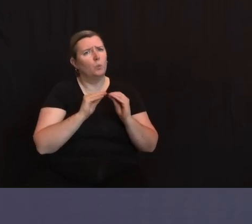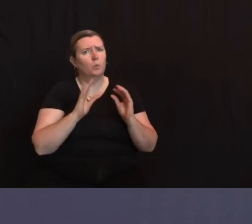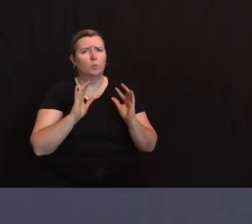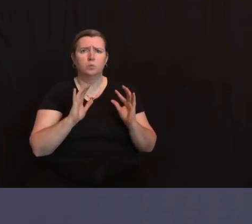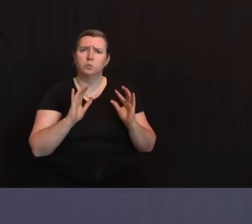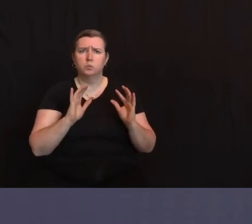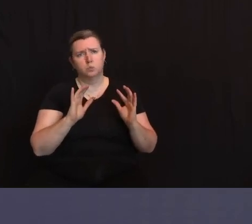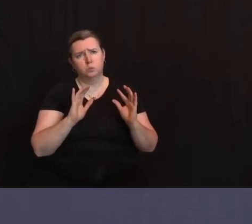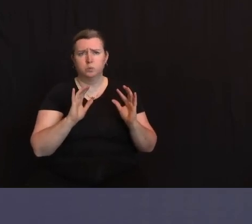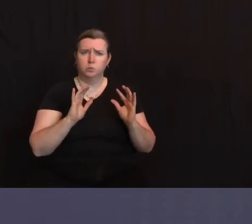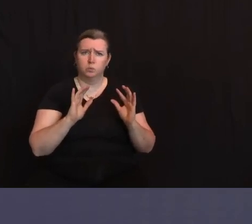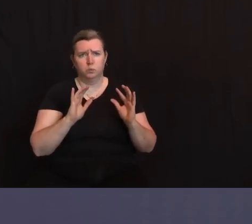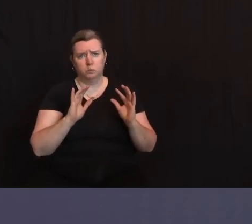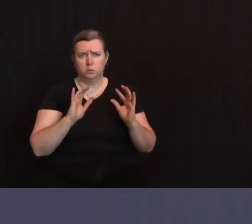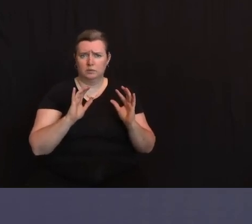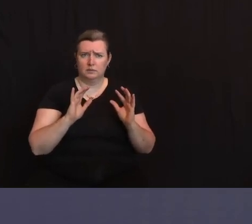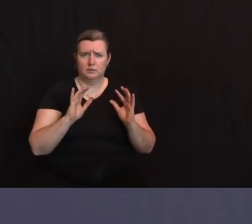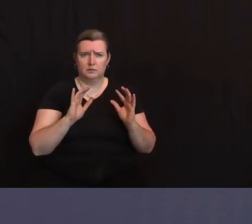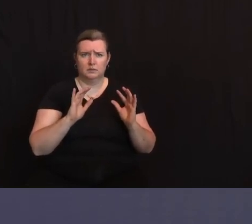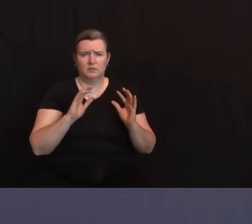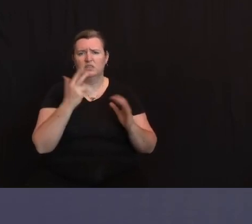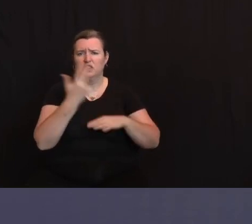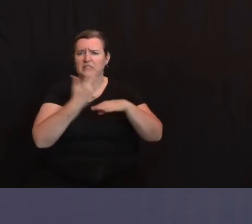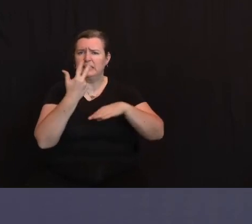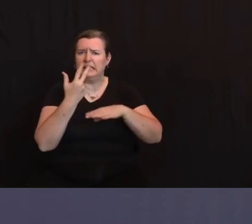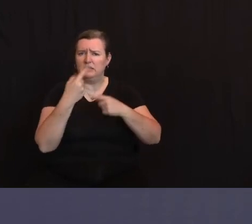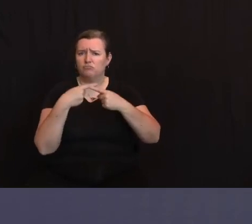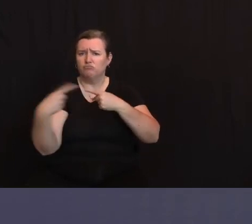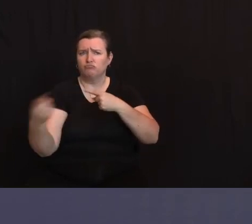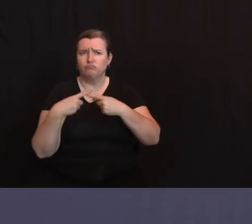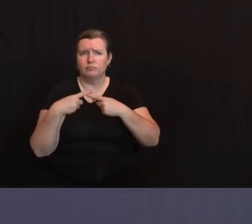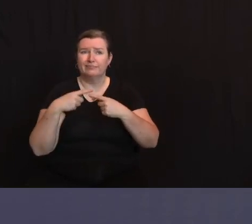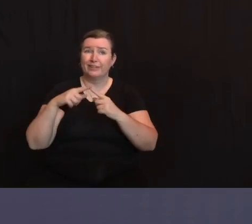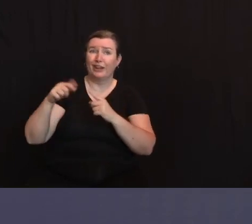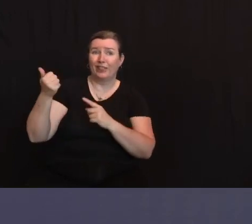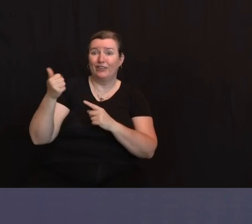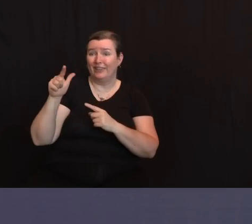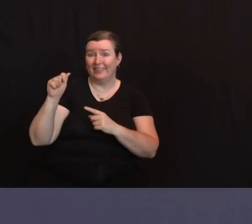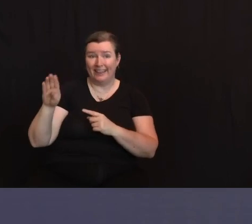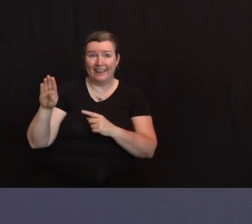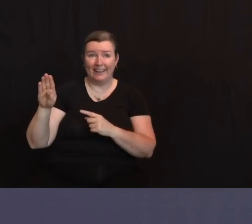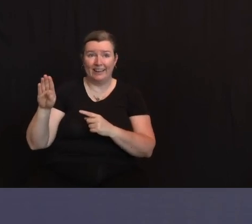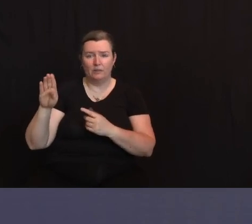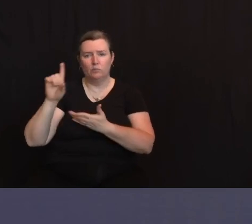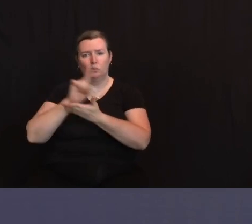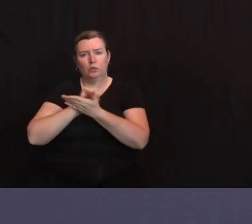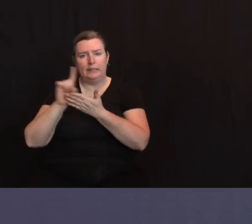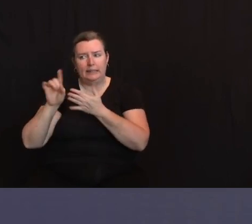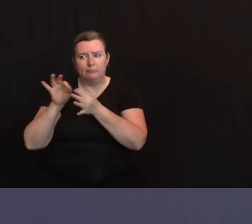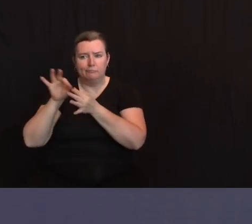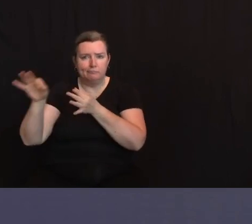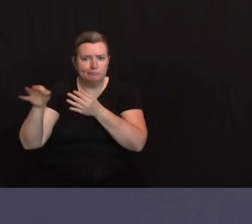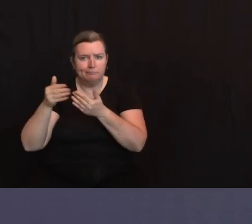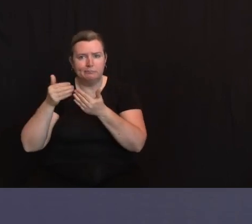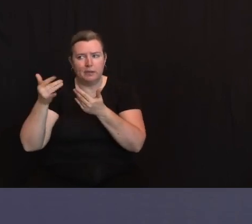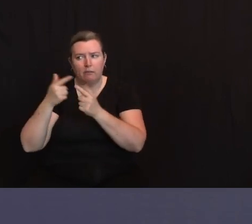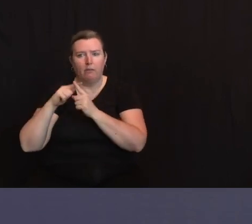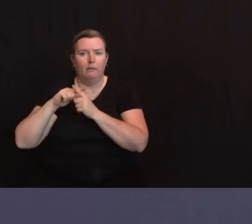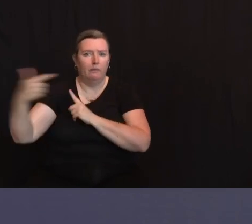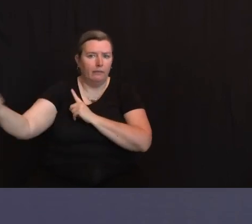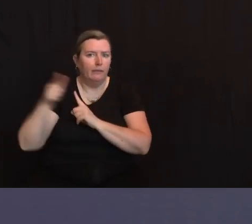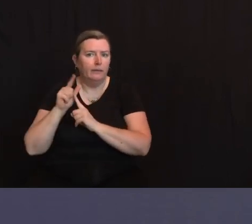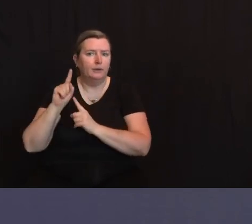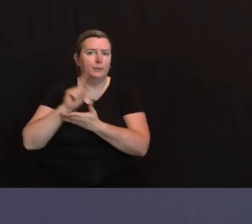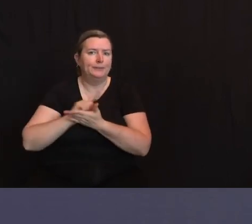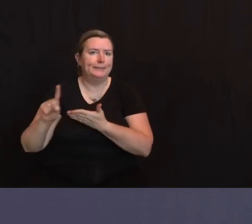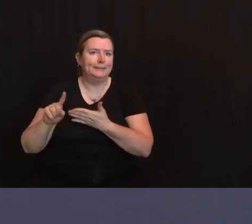modest extension, so up to 3+ days. Others are up in the week range. And I don't have an update for you on Rutgers